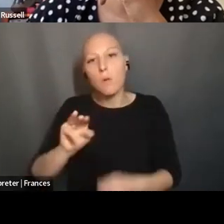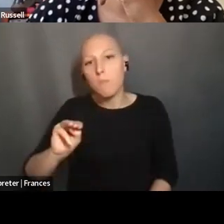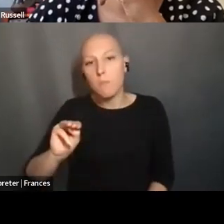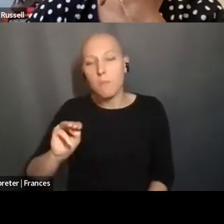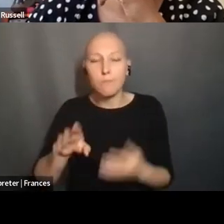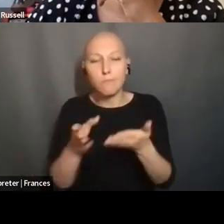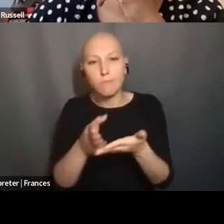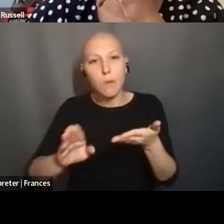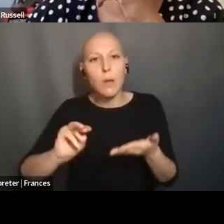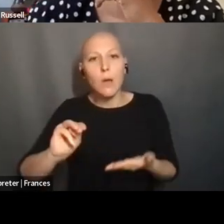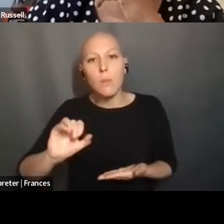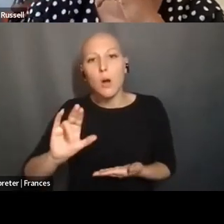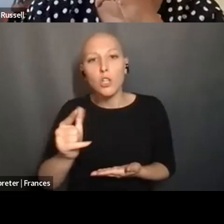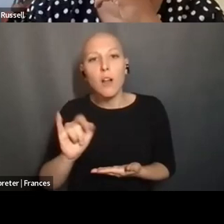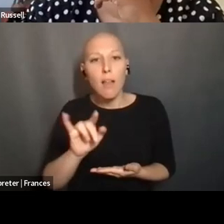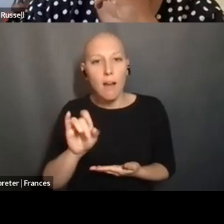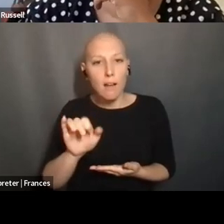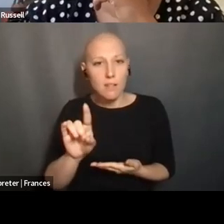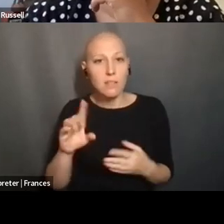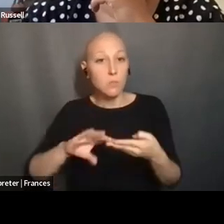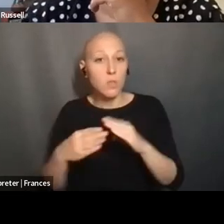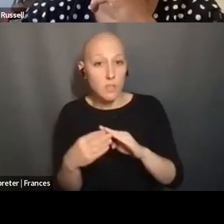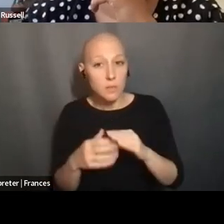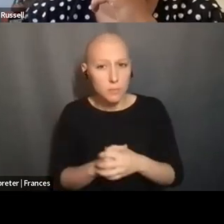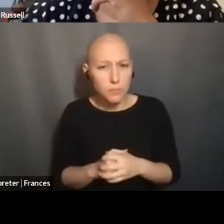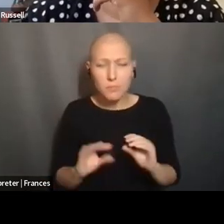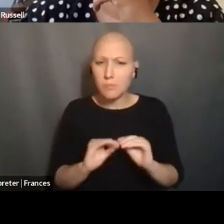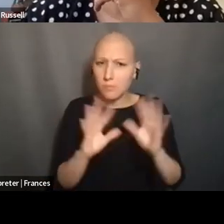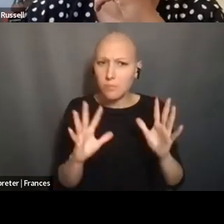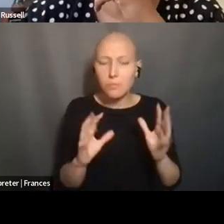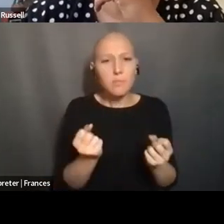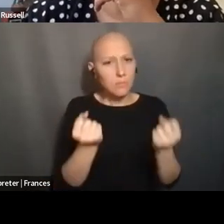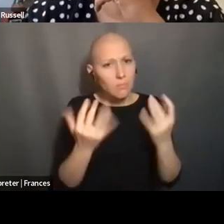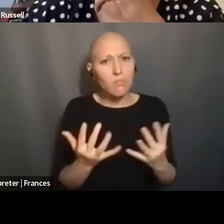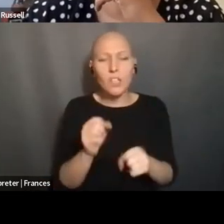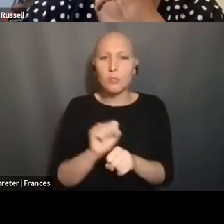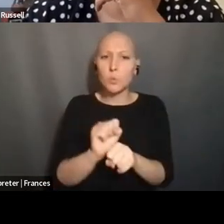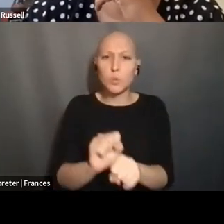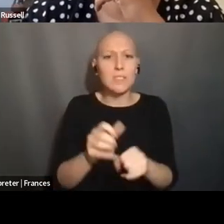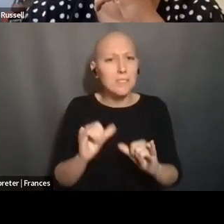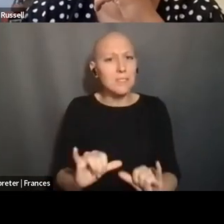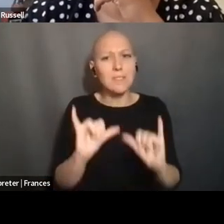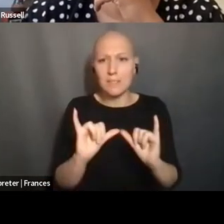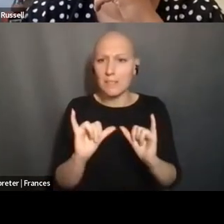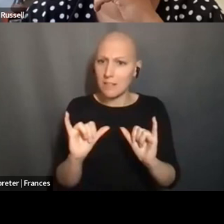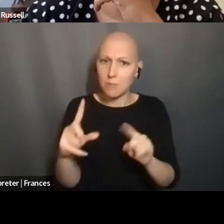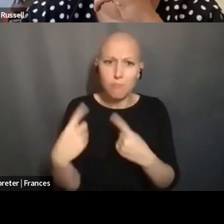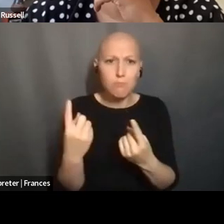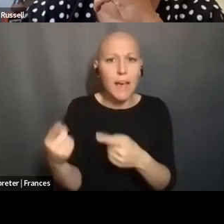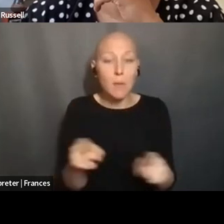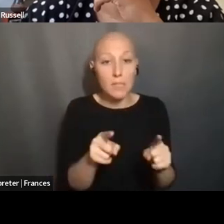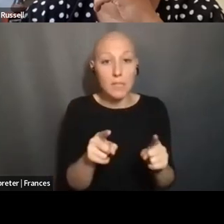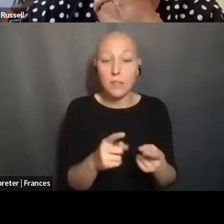Obviously, there remains much to be done, both in acknowledging the past abuses like eugenics and in